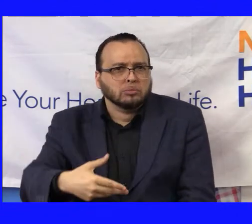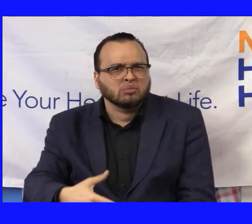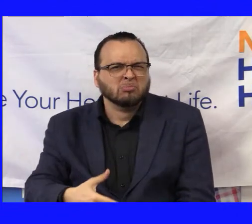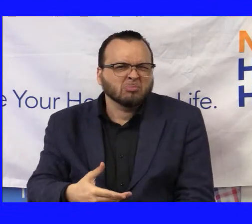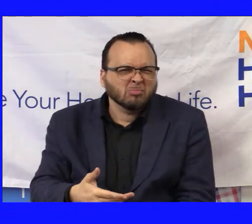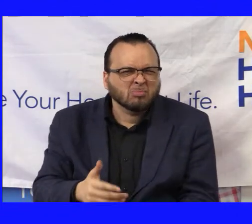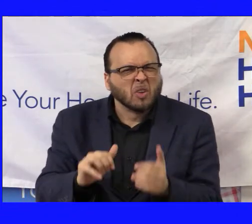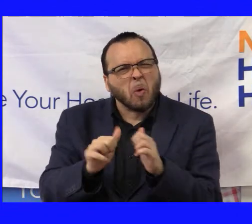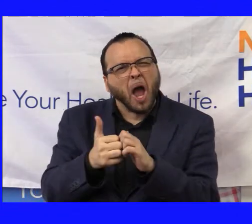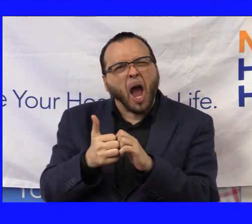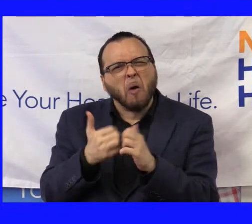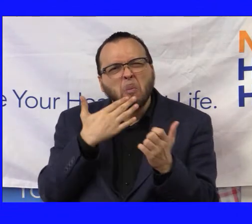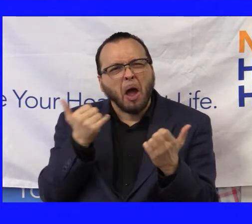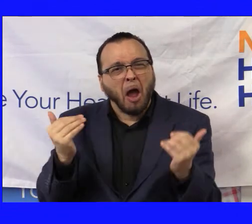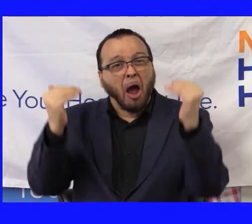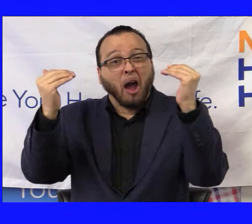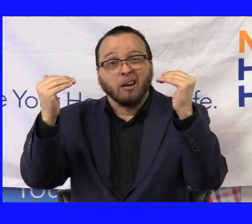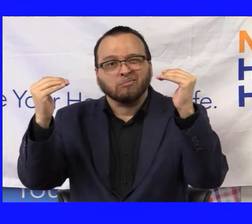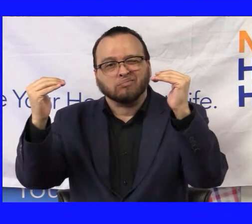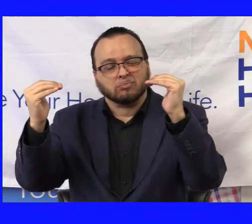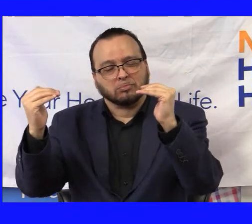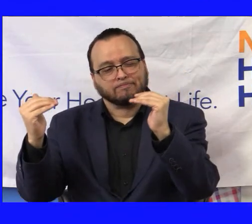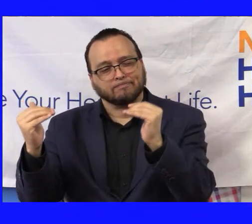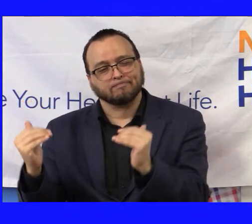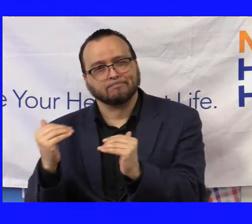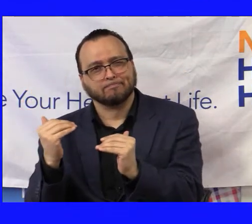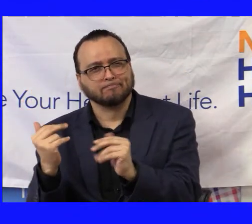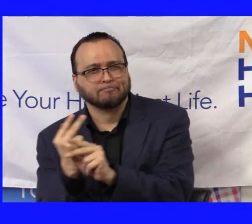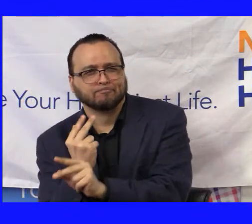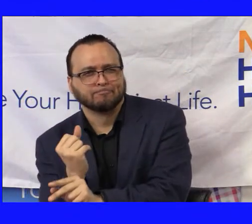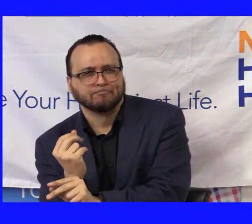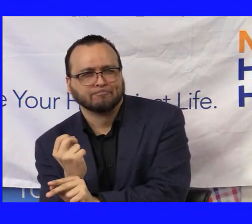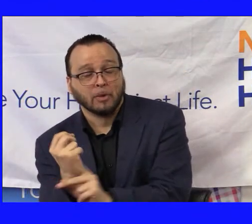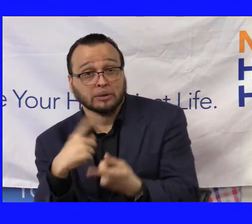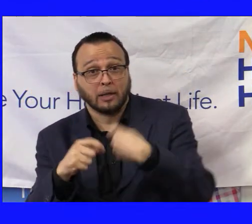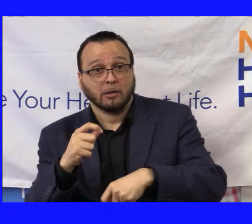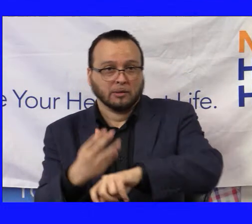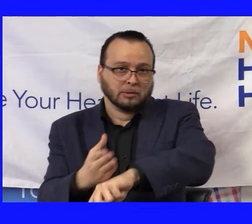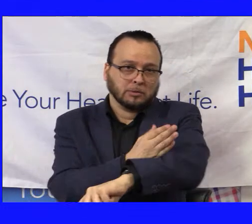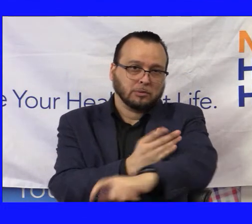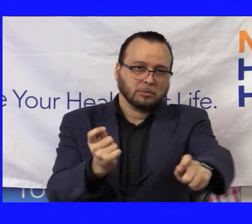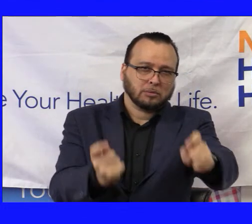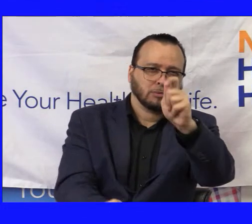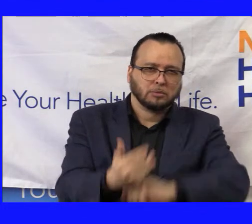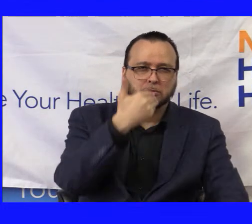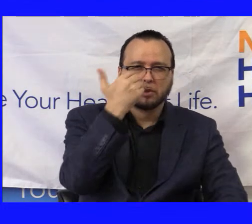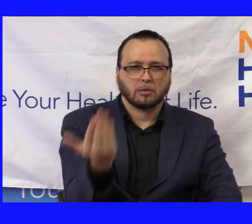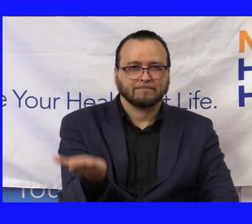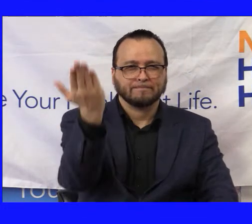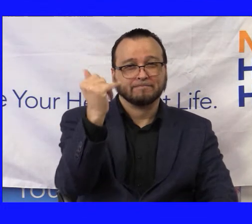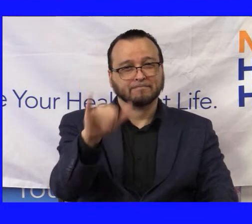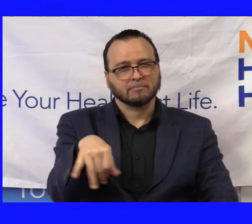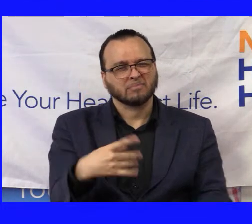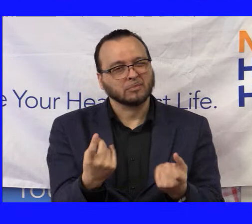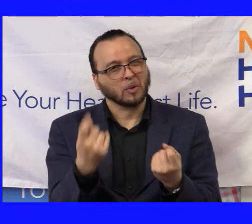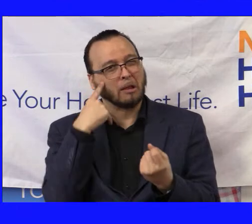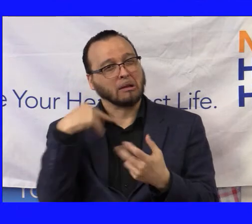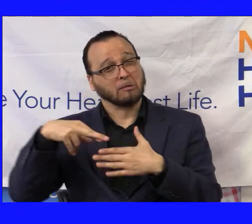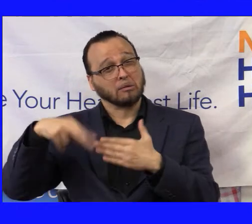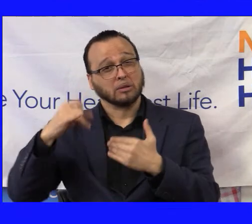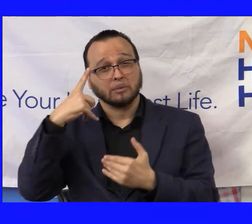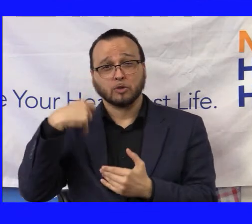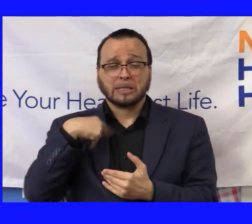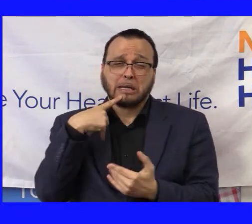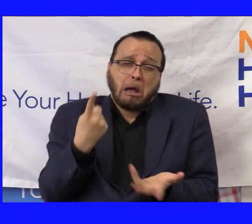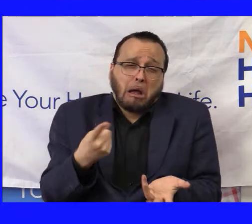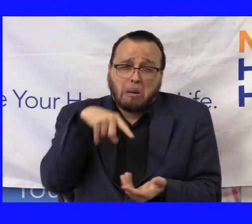care downstream at the tail end as opposed to going upstream. And again, I think the unintended consequence of this again is to perpetuate that Black and